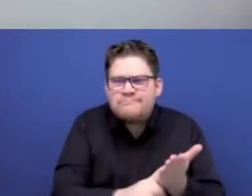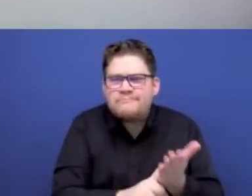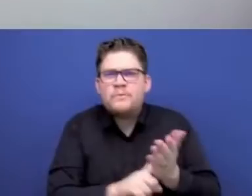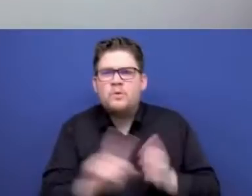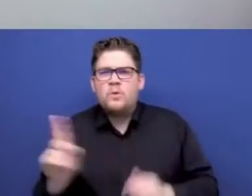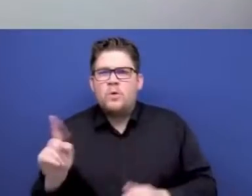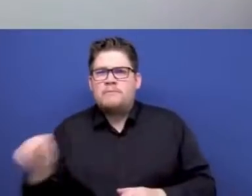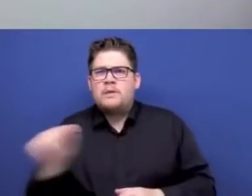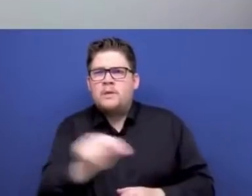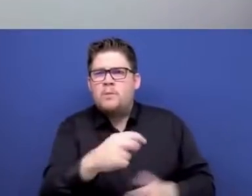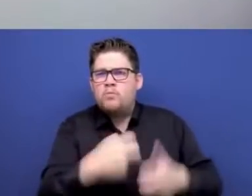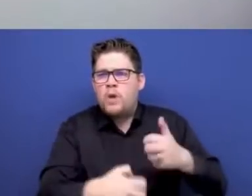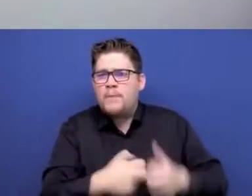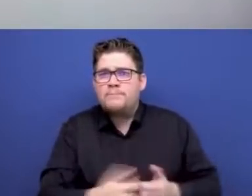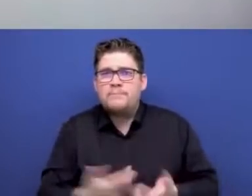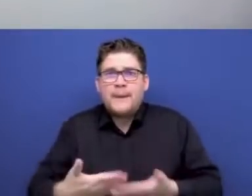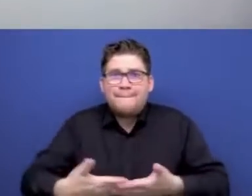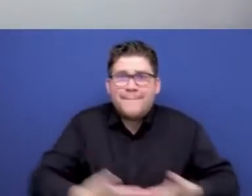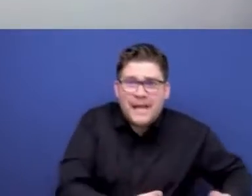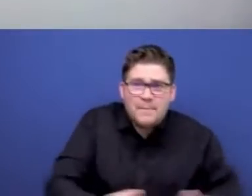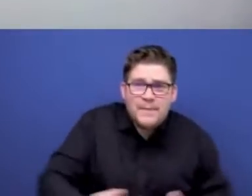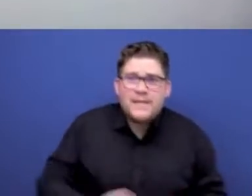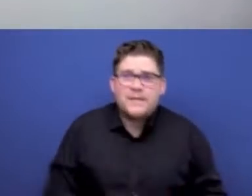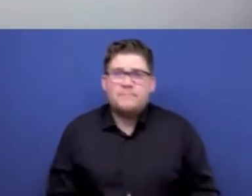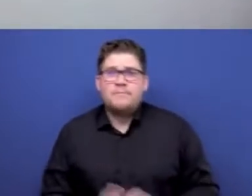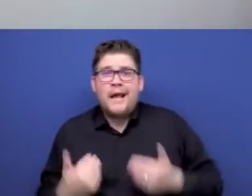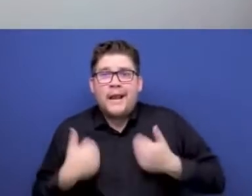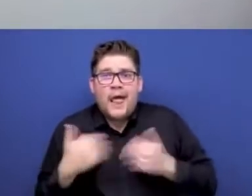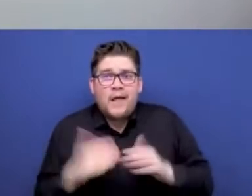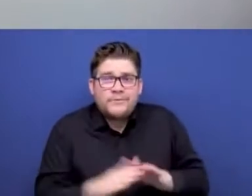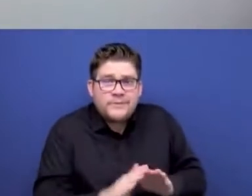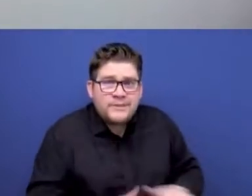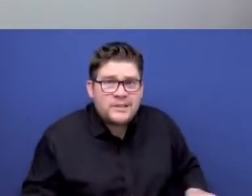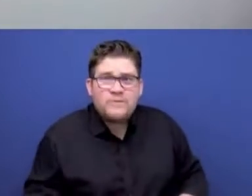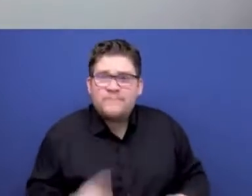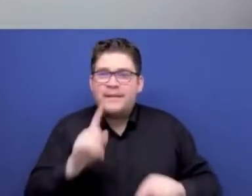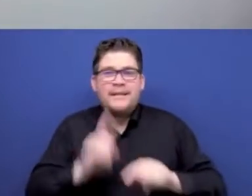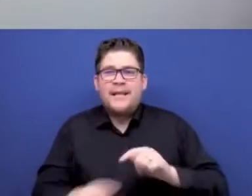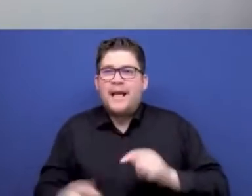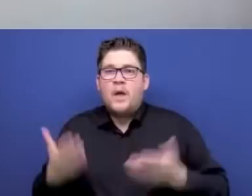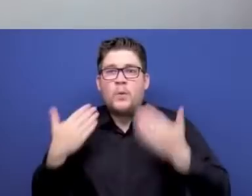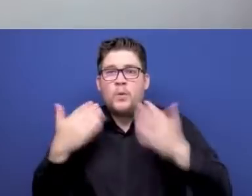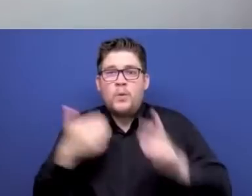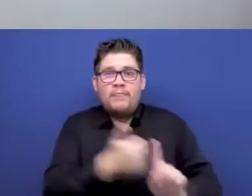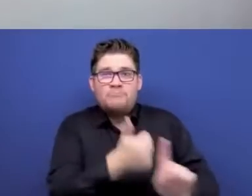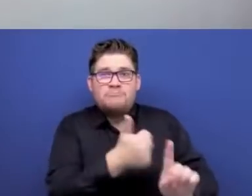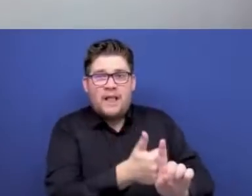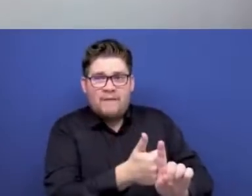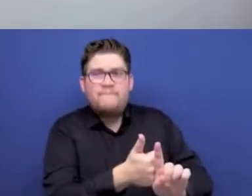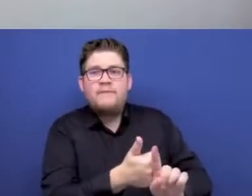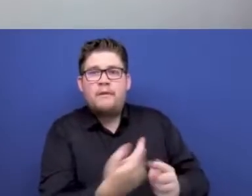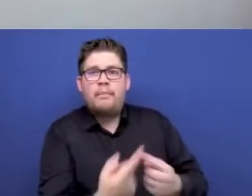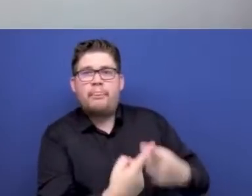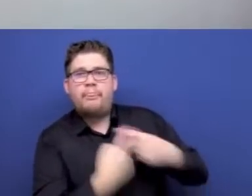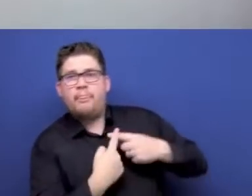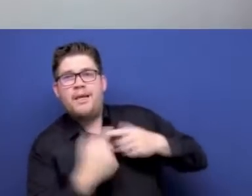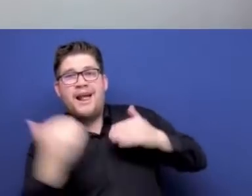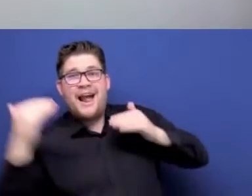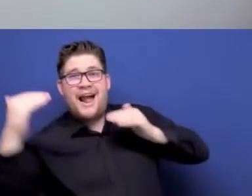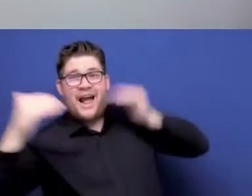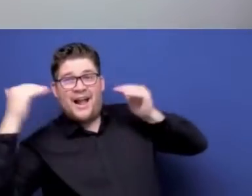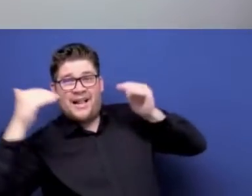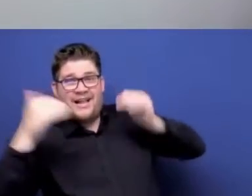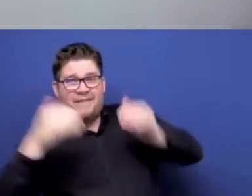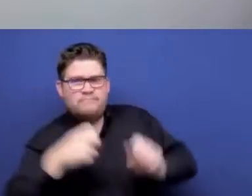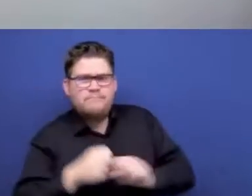children who can't cool themselves down, who rely on adults to monitor their environments and